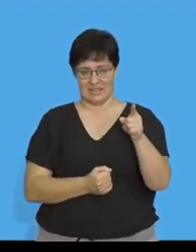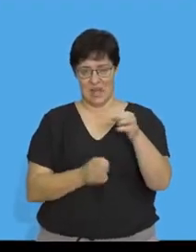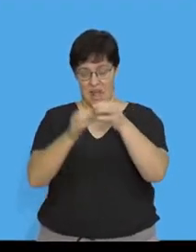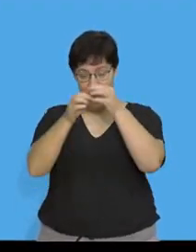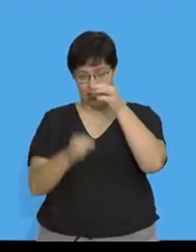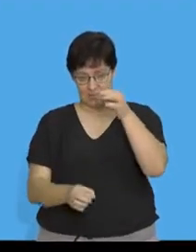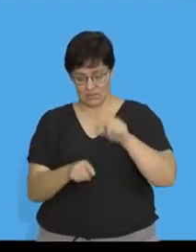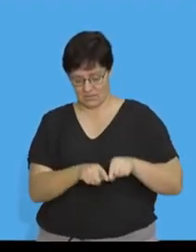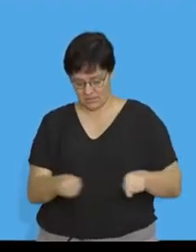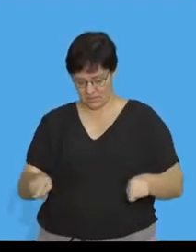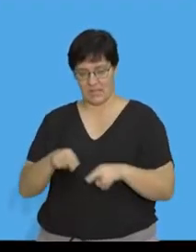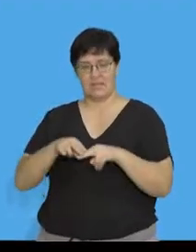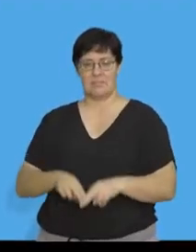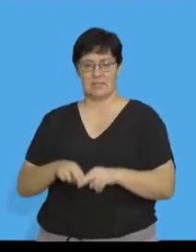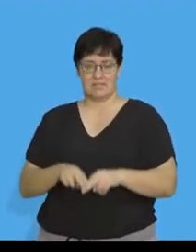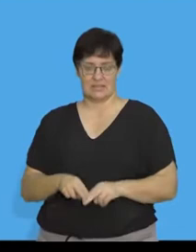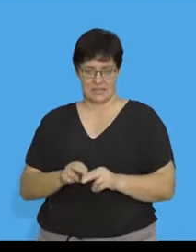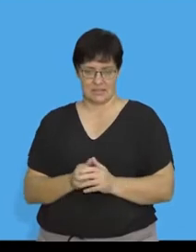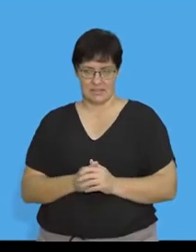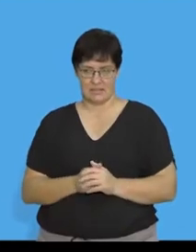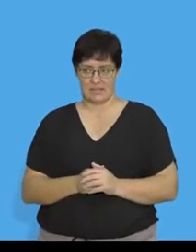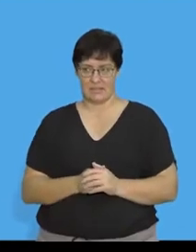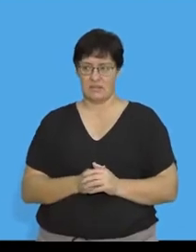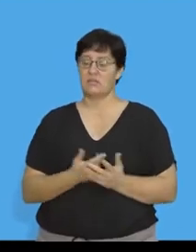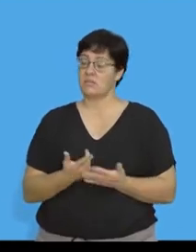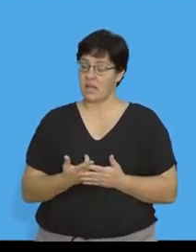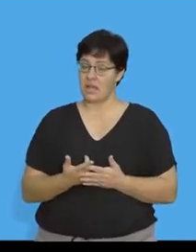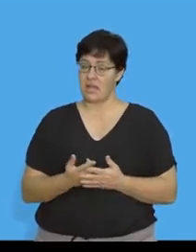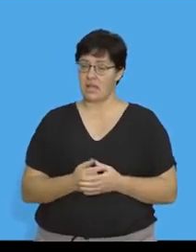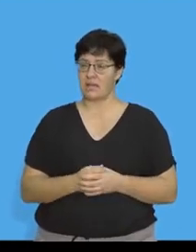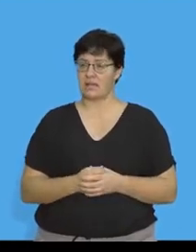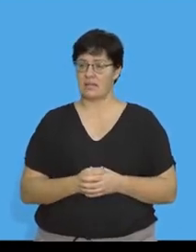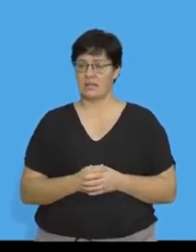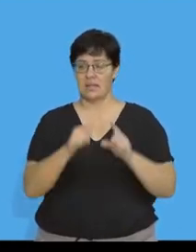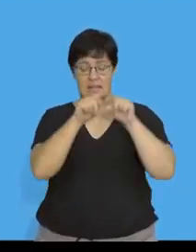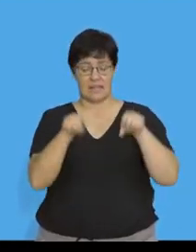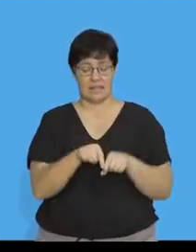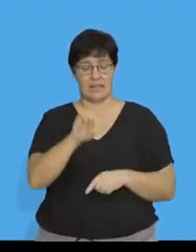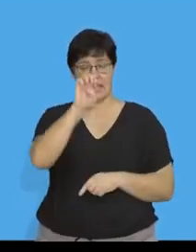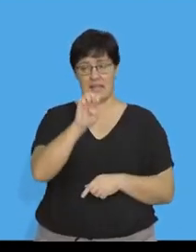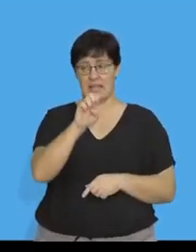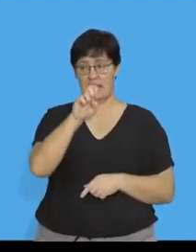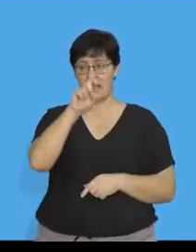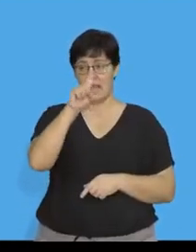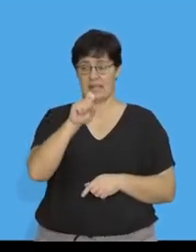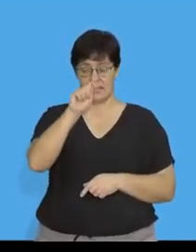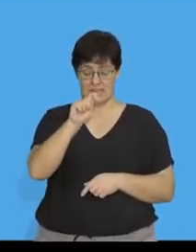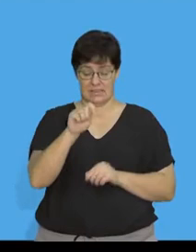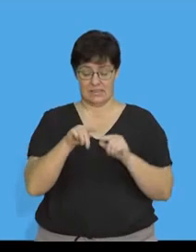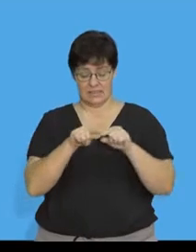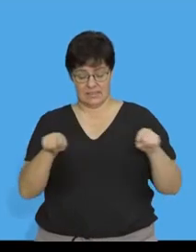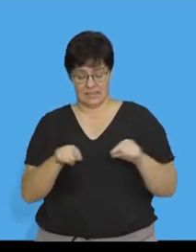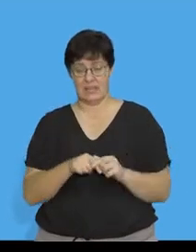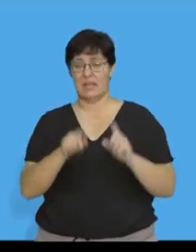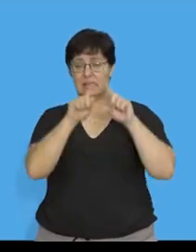point there's another way to look at these relationships, and I will come back to that. But if we look at the graph and